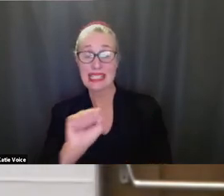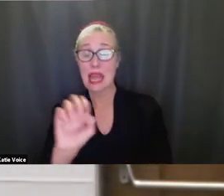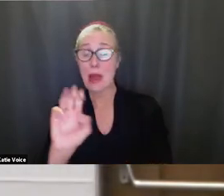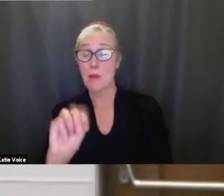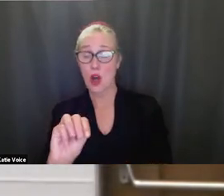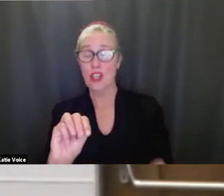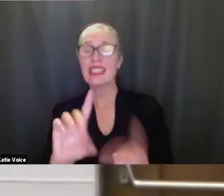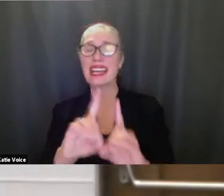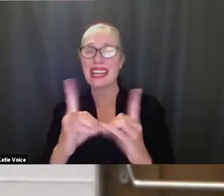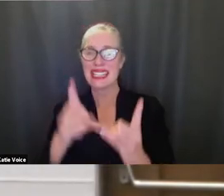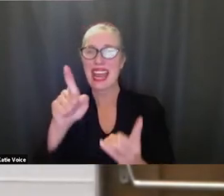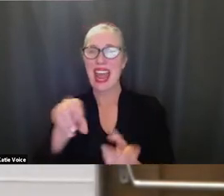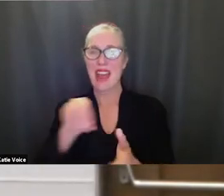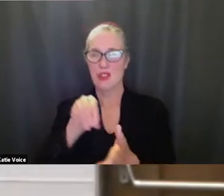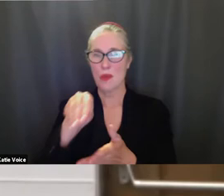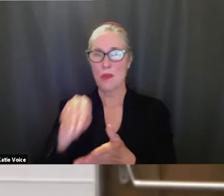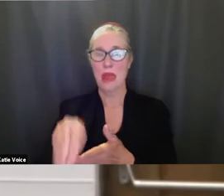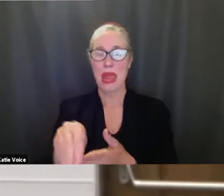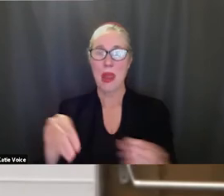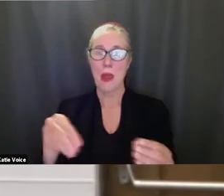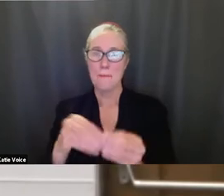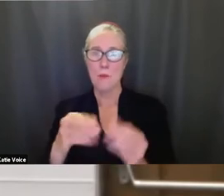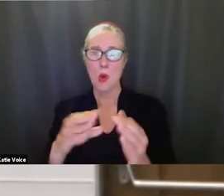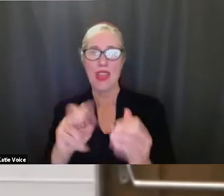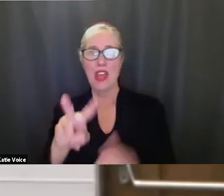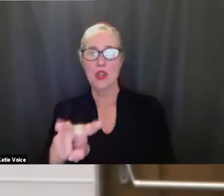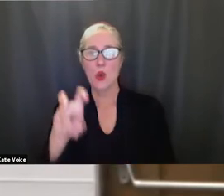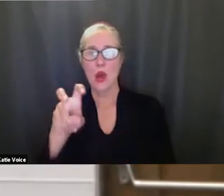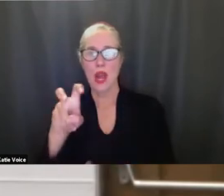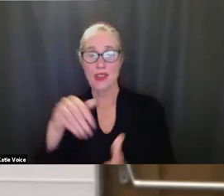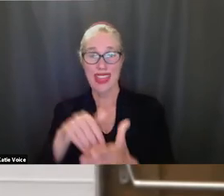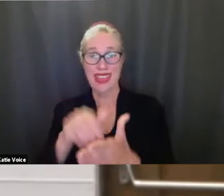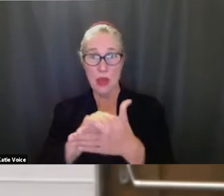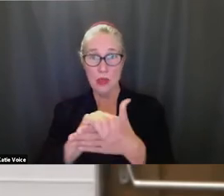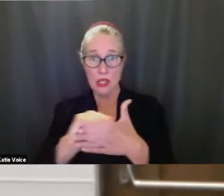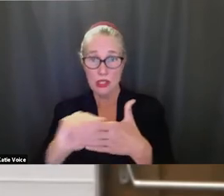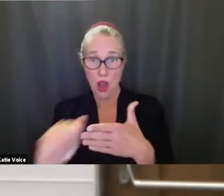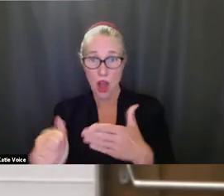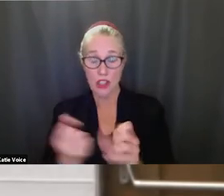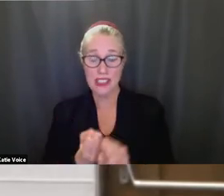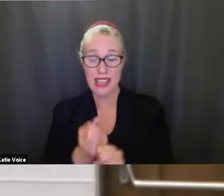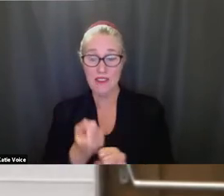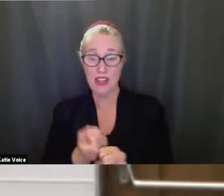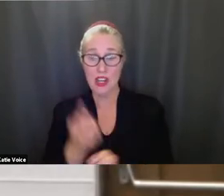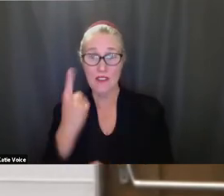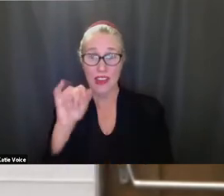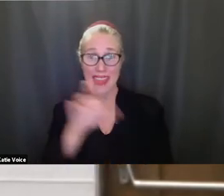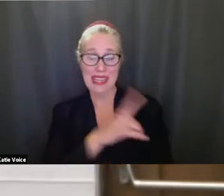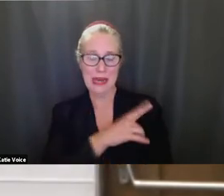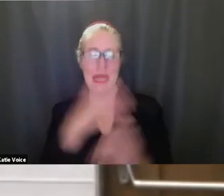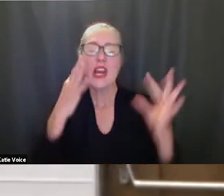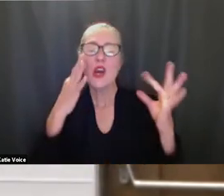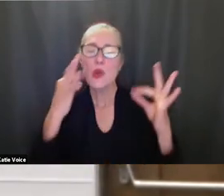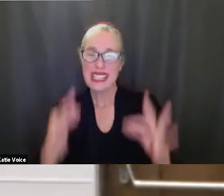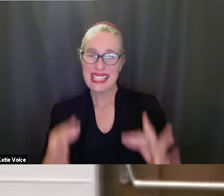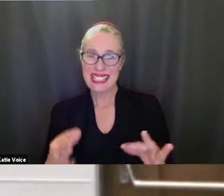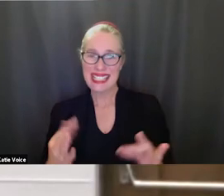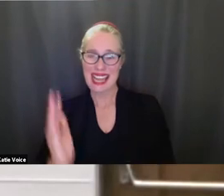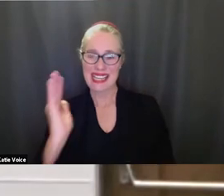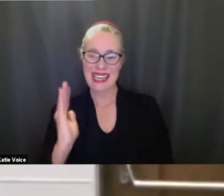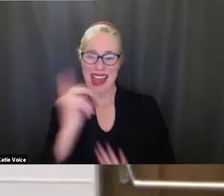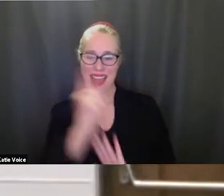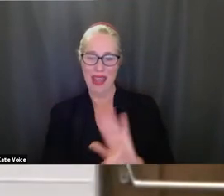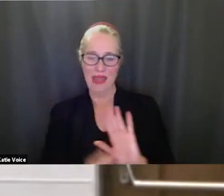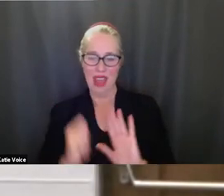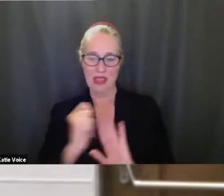pay in excess of 200 000 a year for that deputy it was decided at that time as we